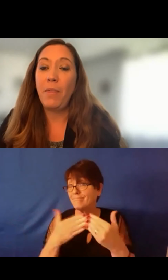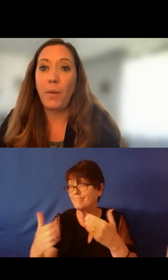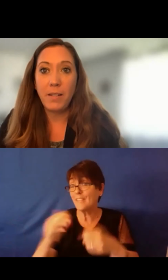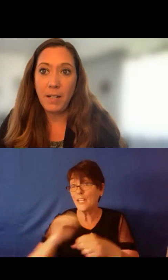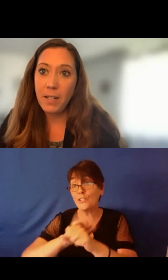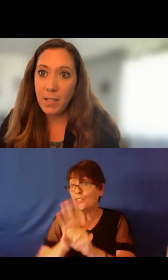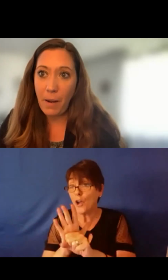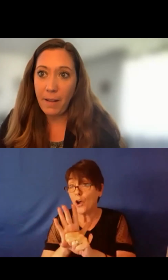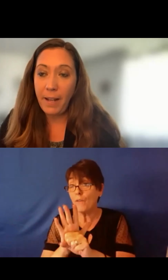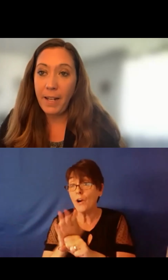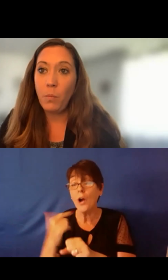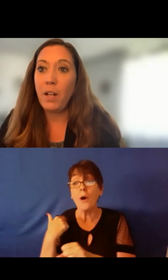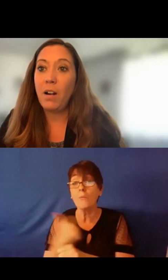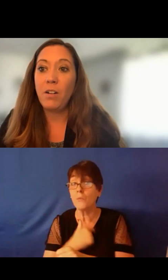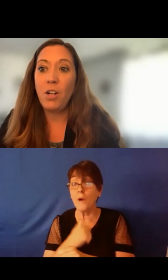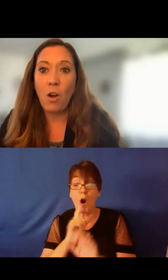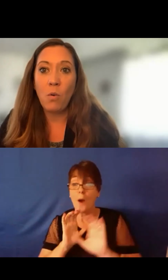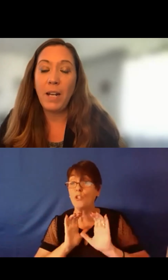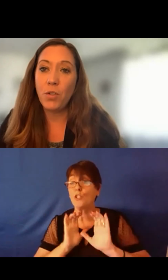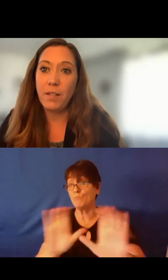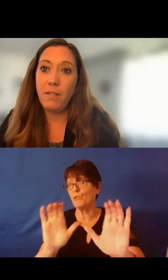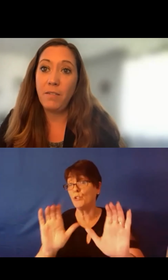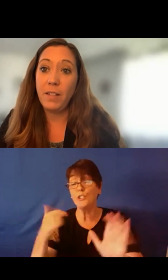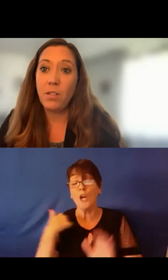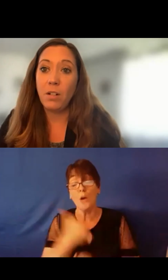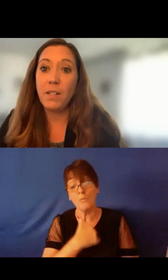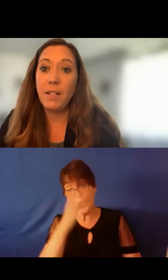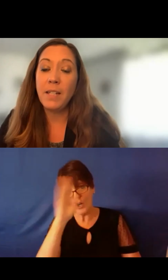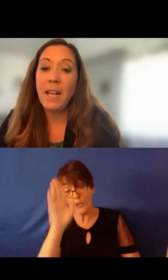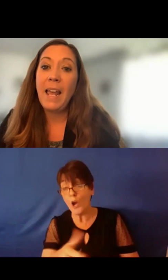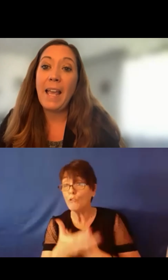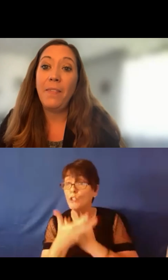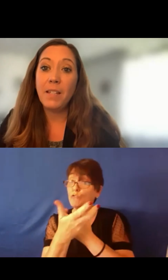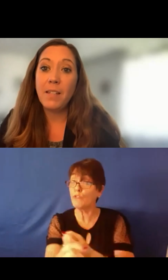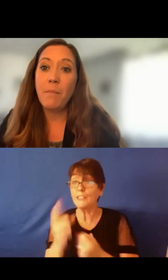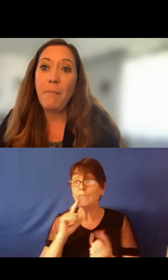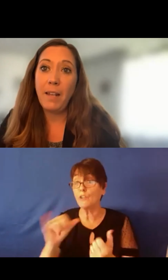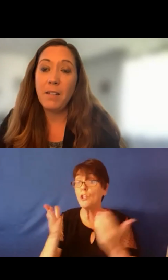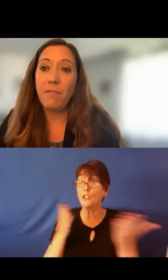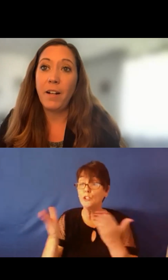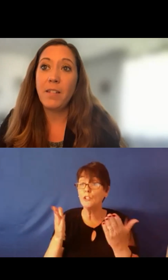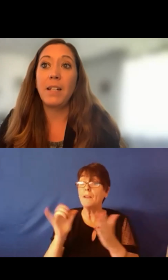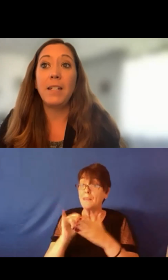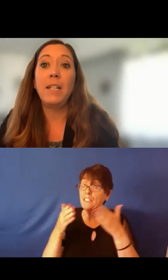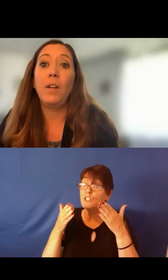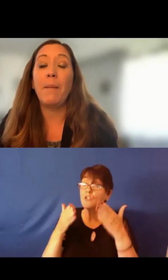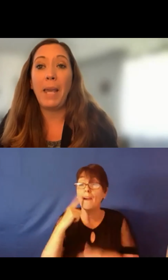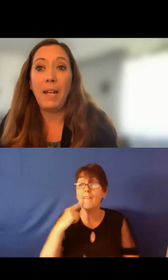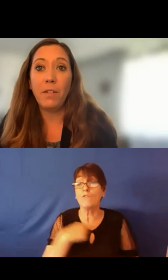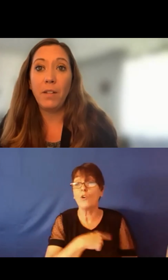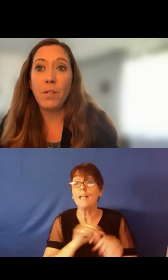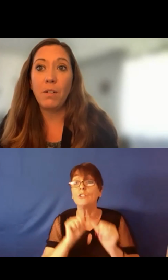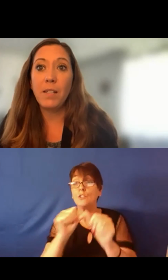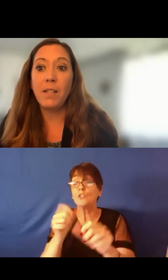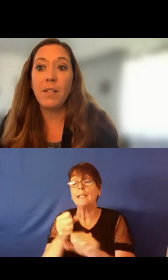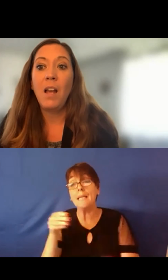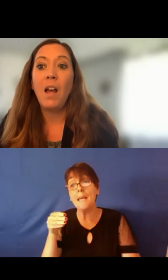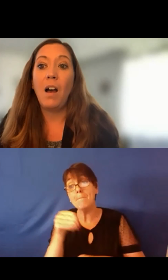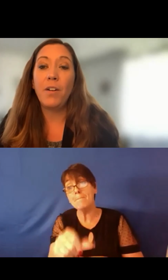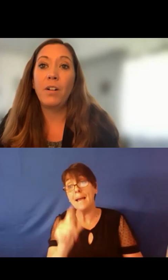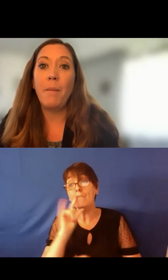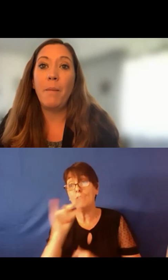have been thrust into the spotlight. We are known and trusted for these services. And this is a mechanism for us to continue to get paid for those